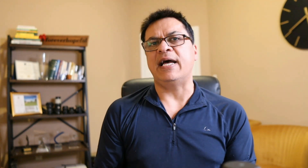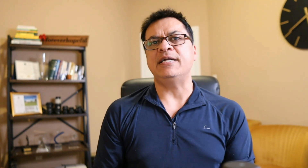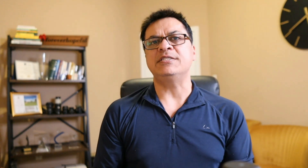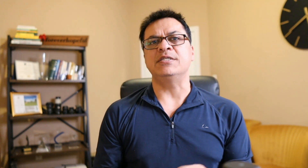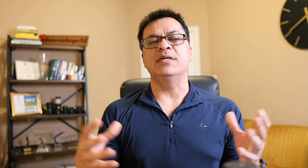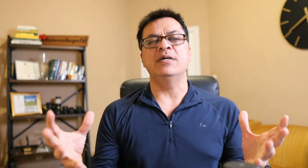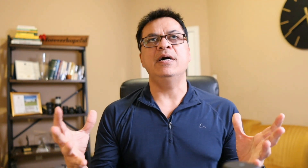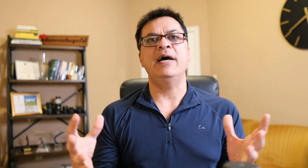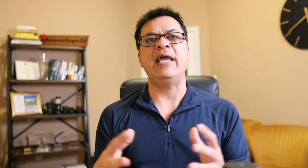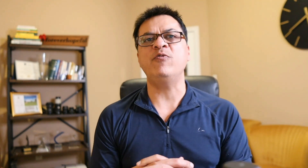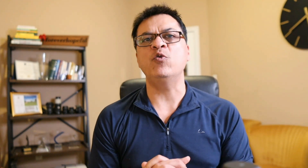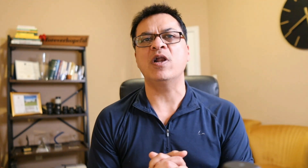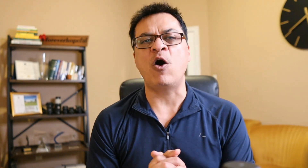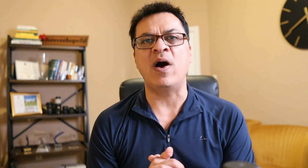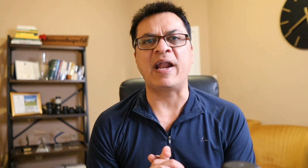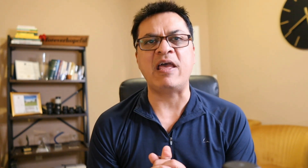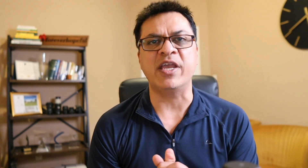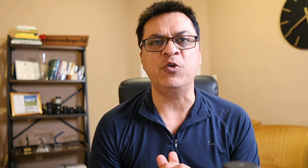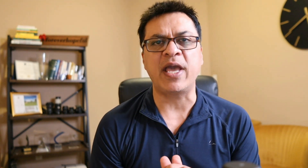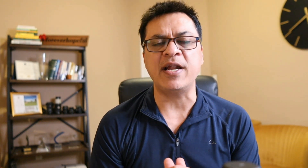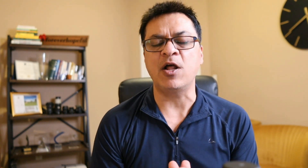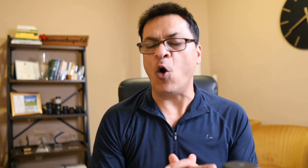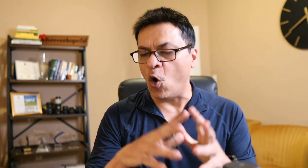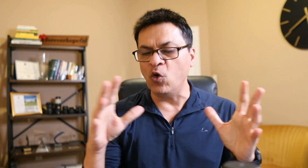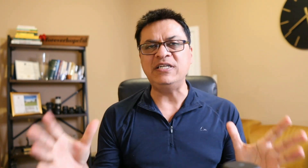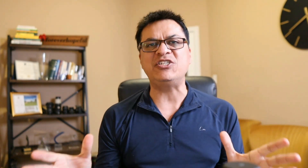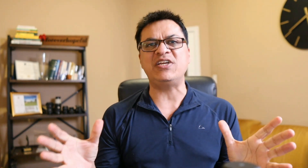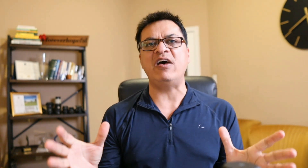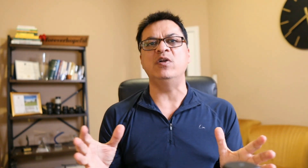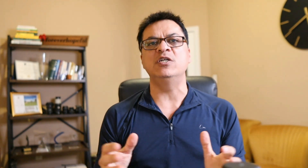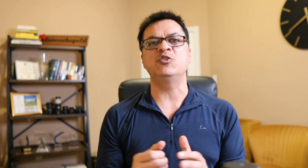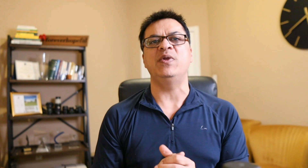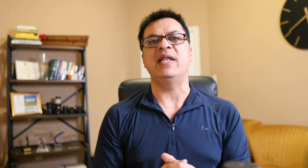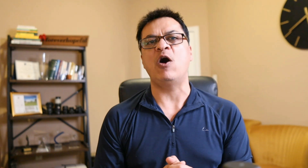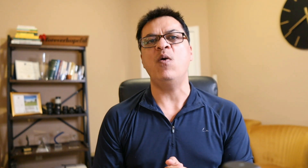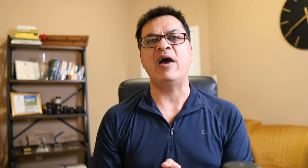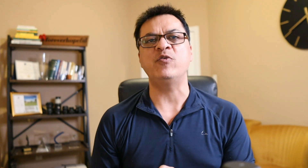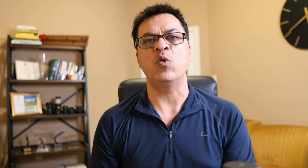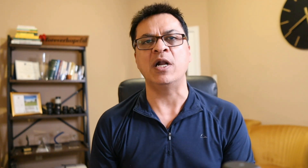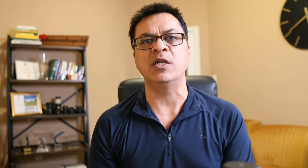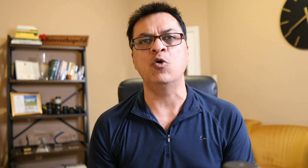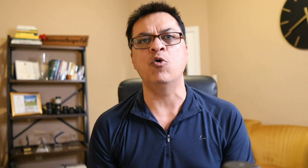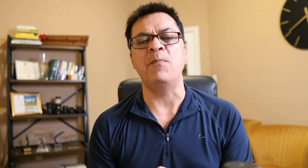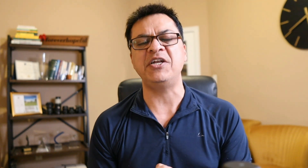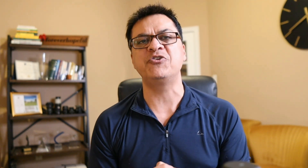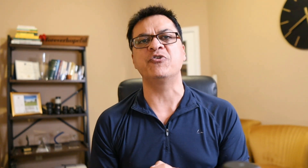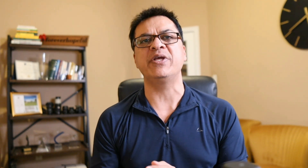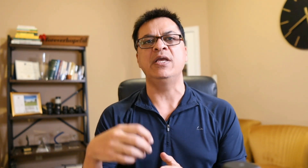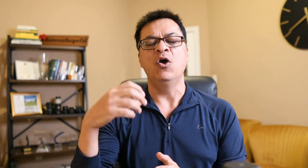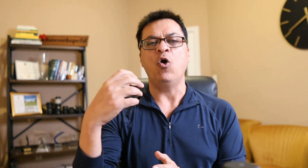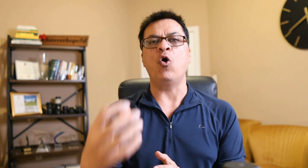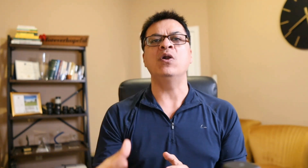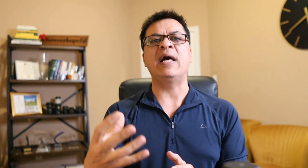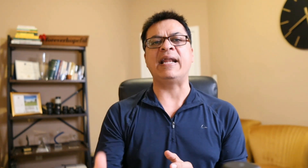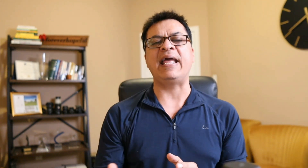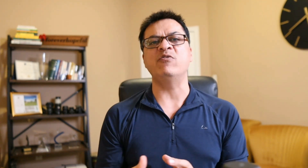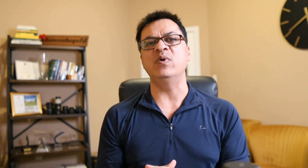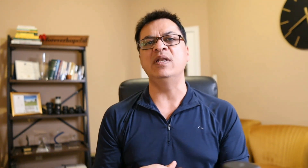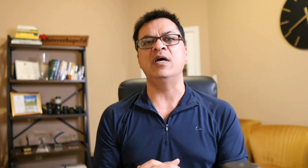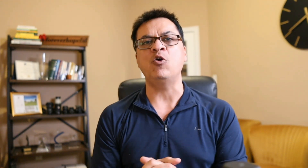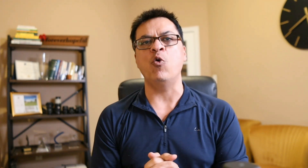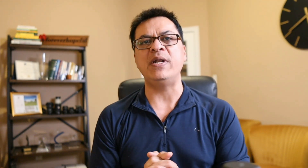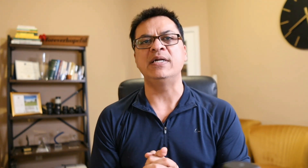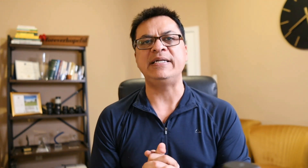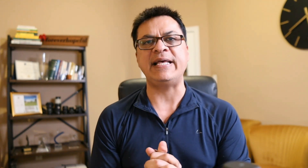means that if you are now arriving into Canada, all travelers will now have to undergo mandatory